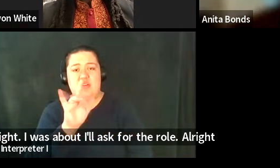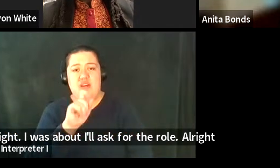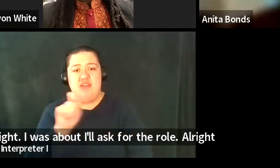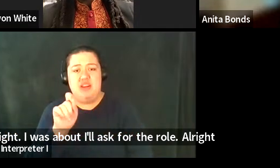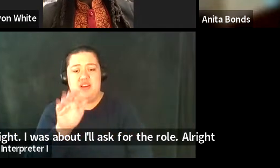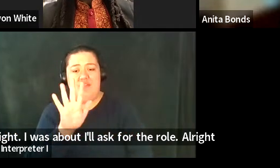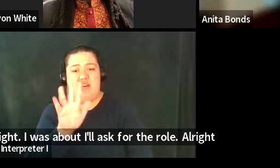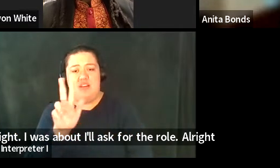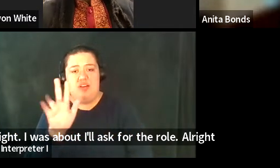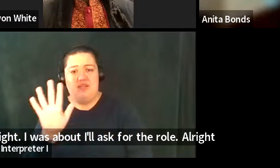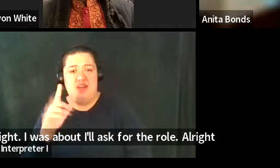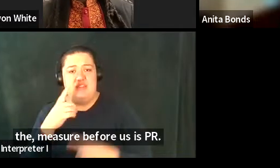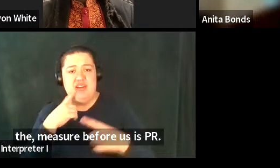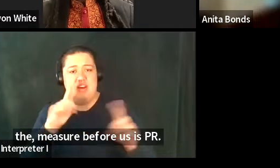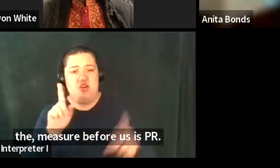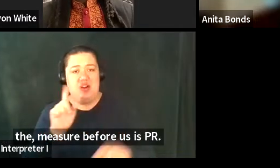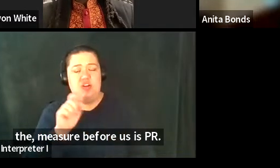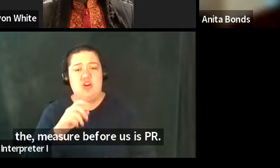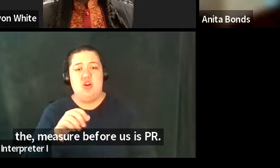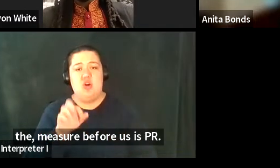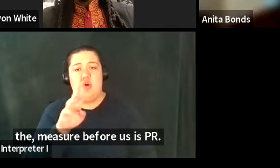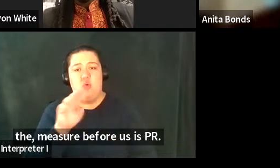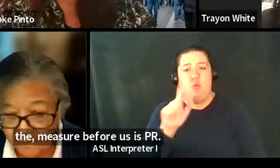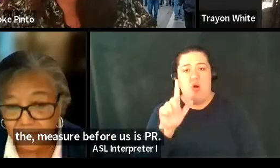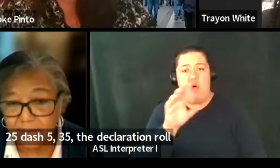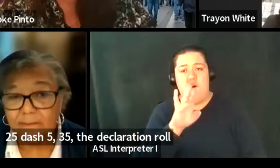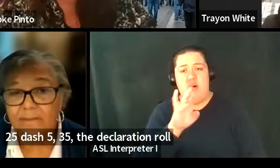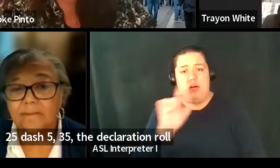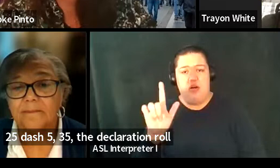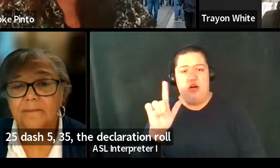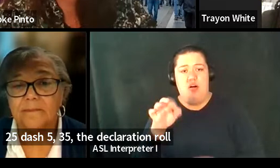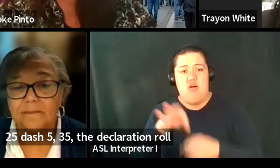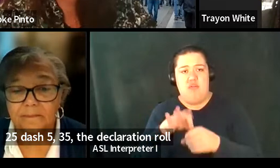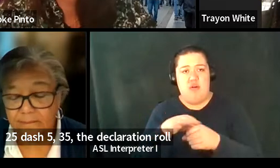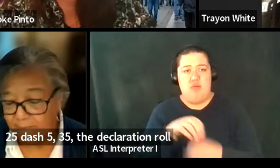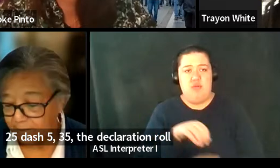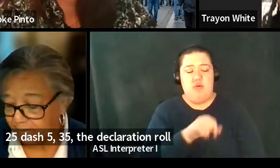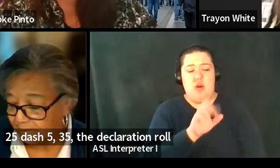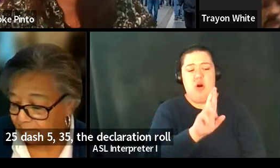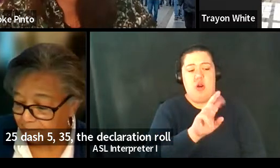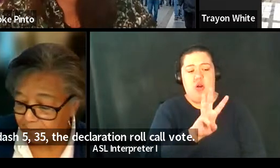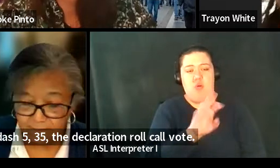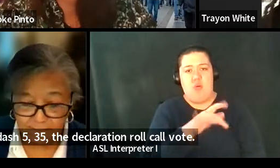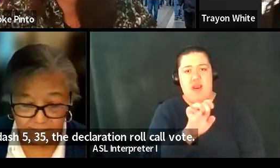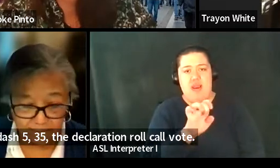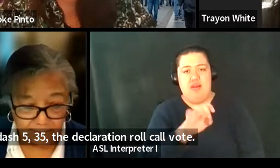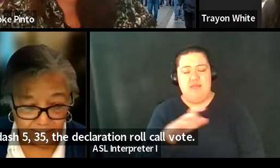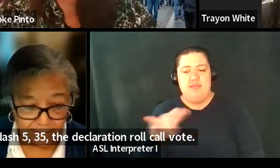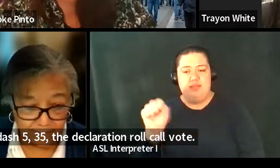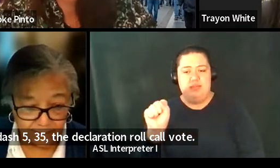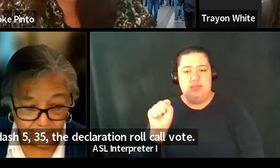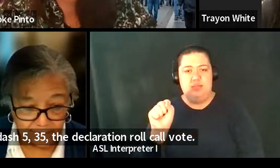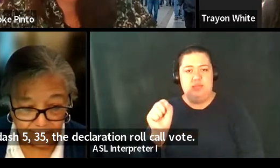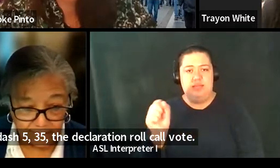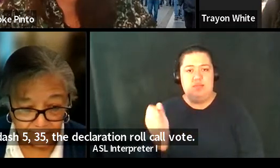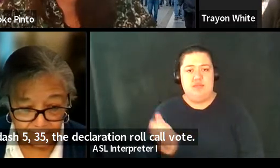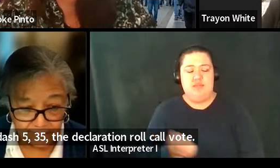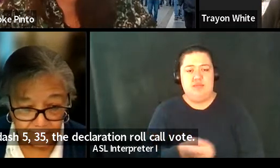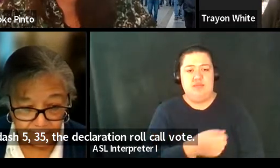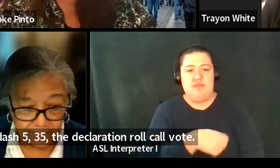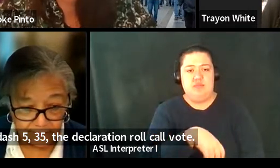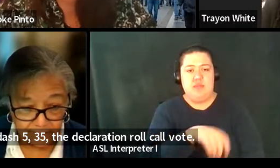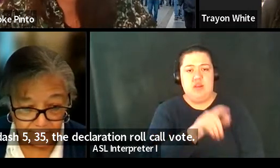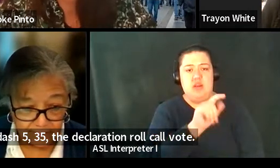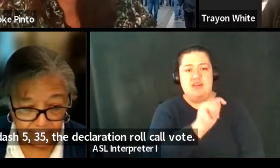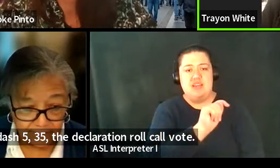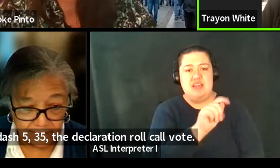25-535, the declaration, roll call vote. Councilmember Robert White. Yes. Councilmember Robert White votes yes. Councilmember